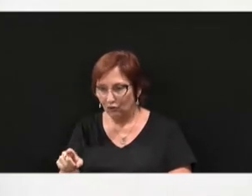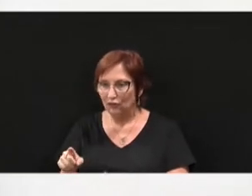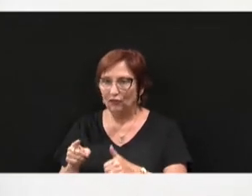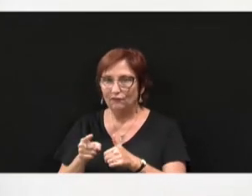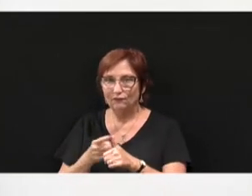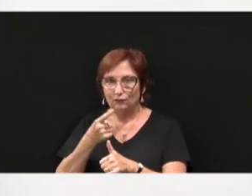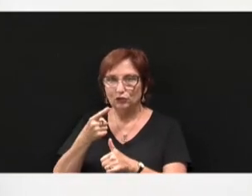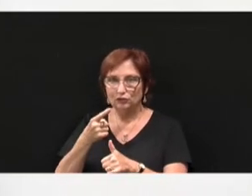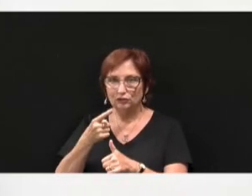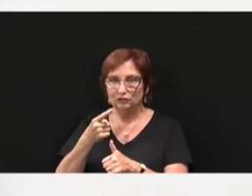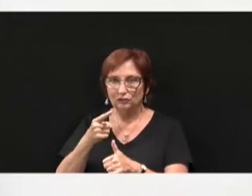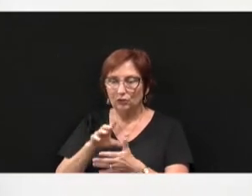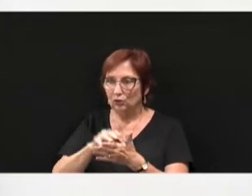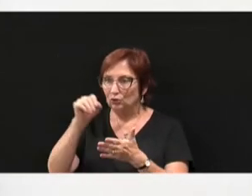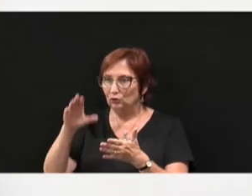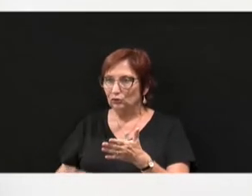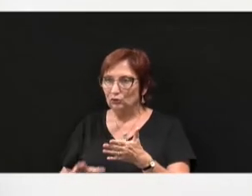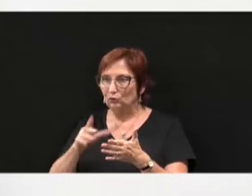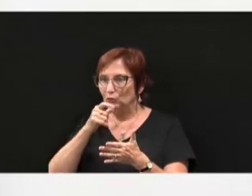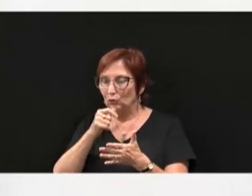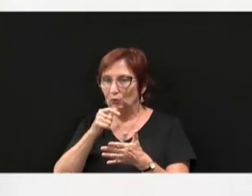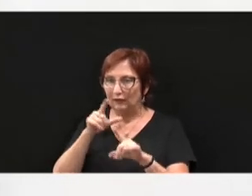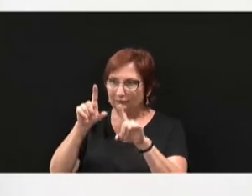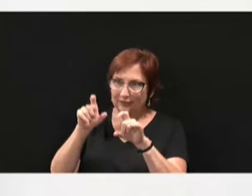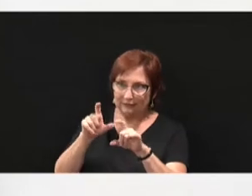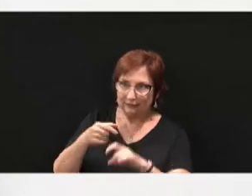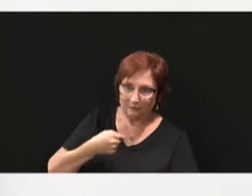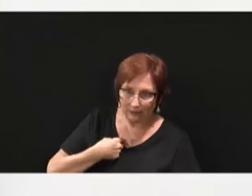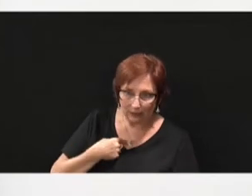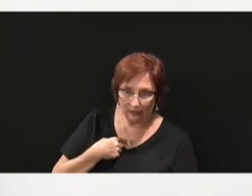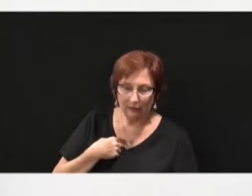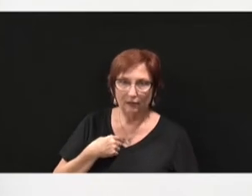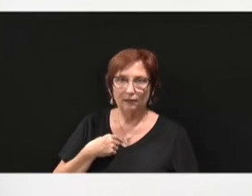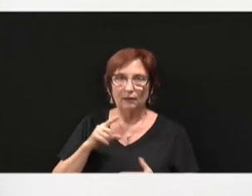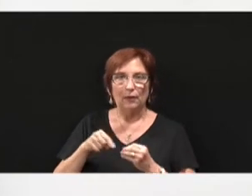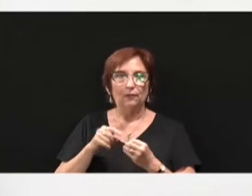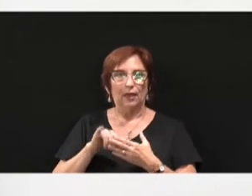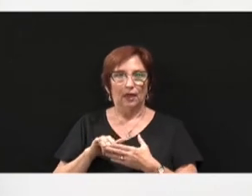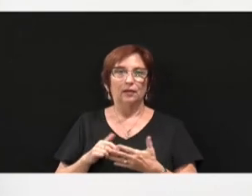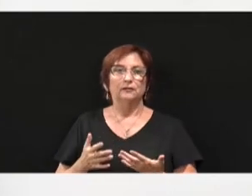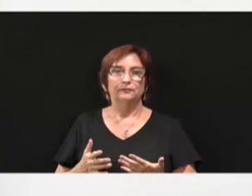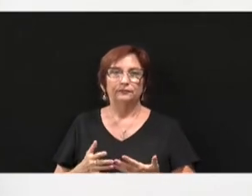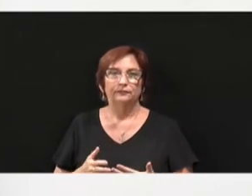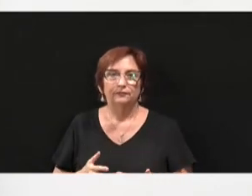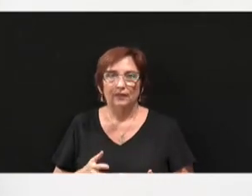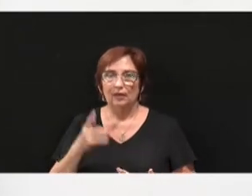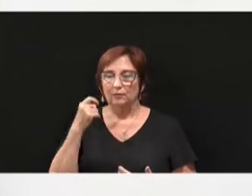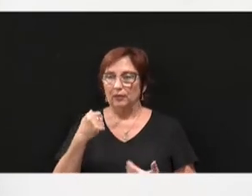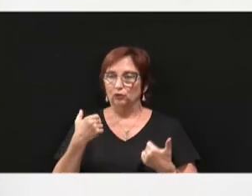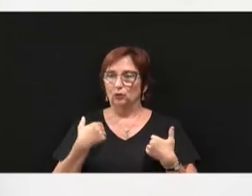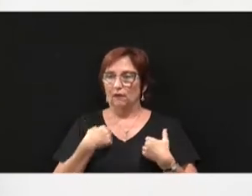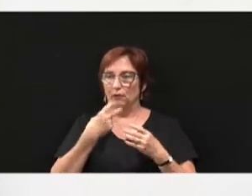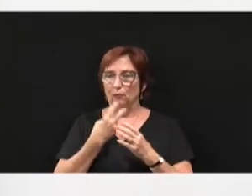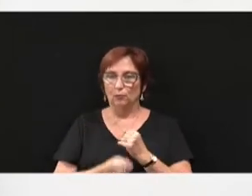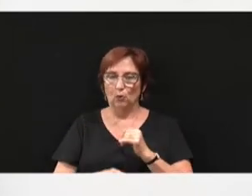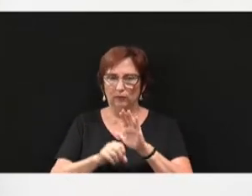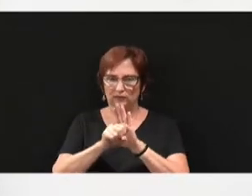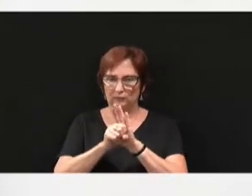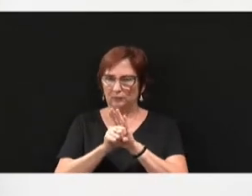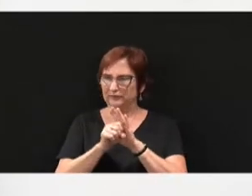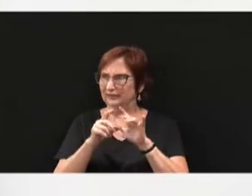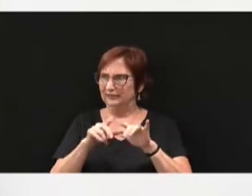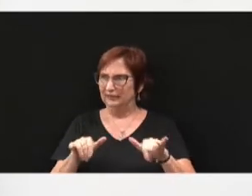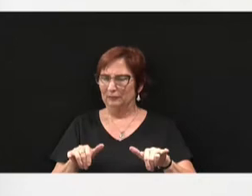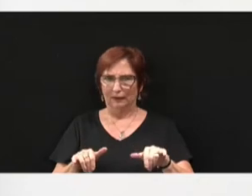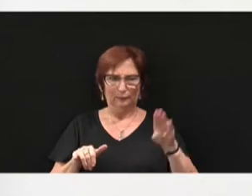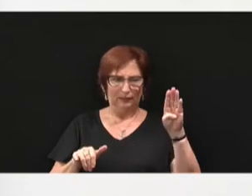the first brave student who has said to me, that's not going to do me any good because you've got both symbols going."